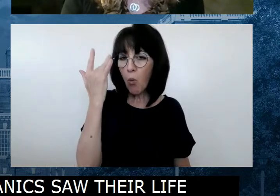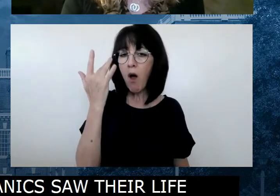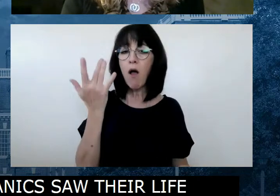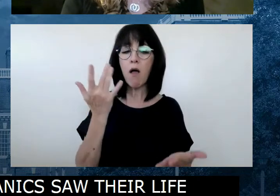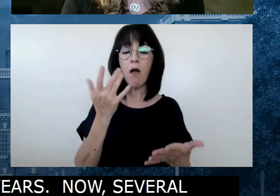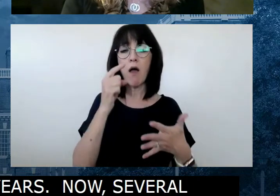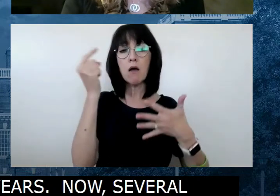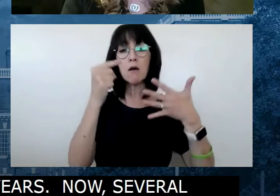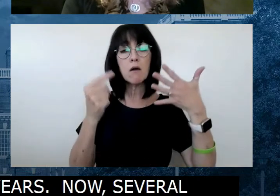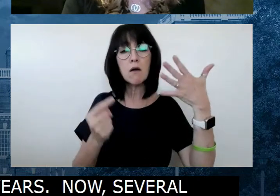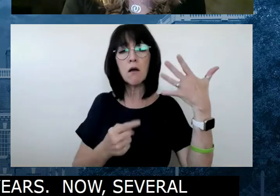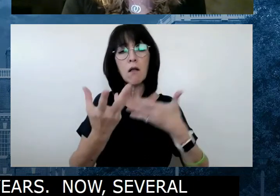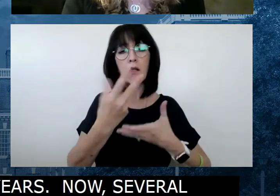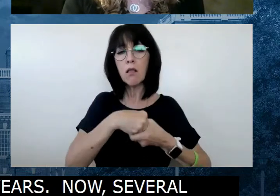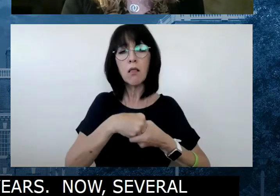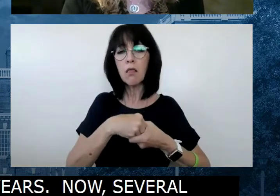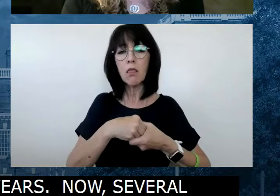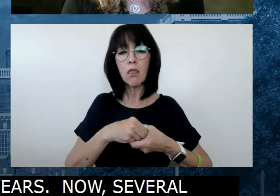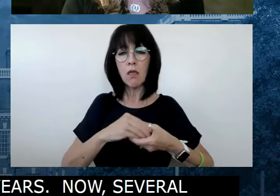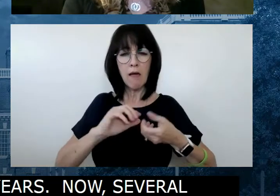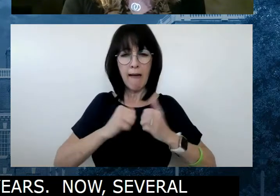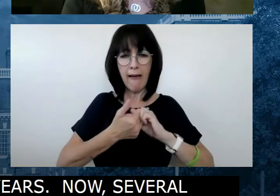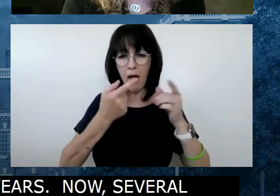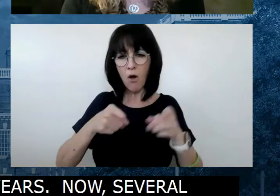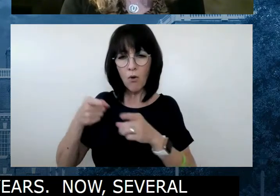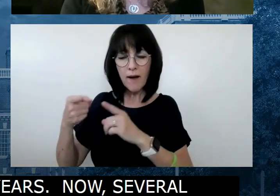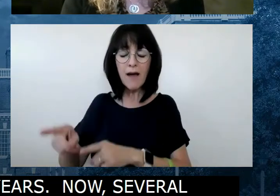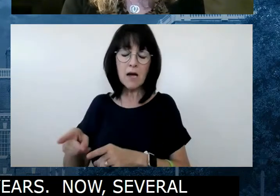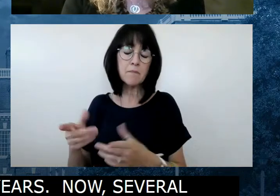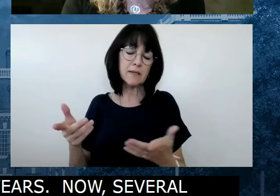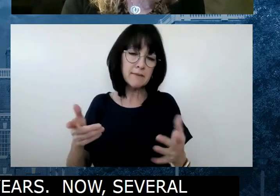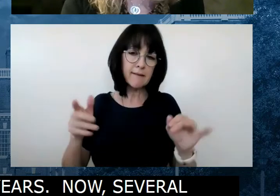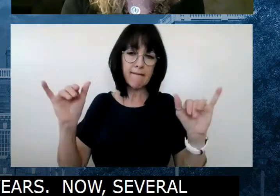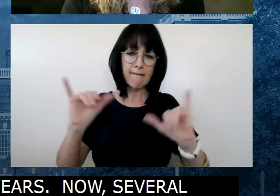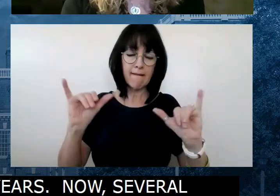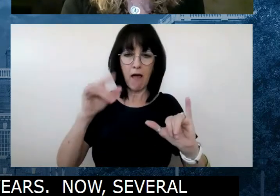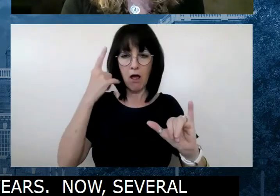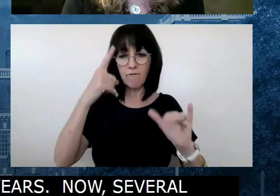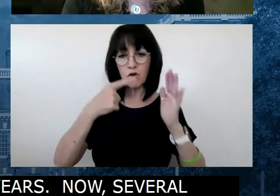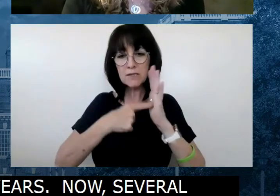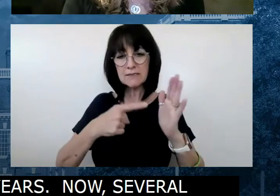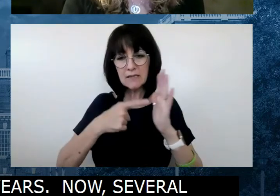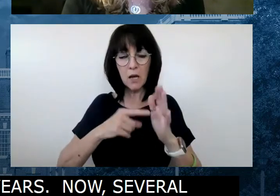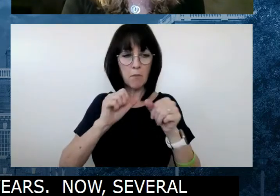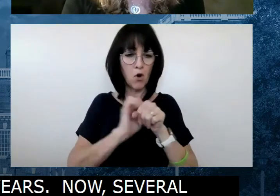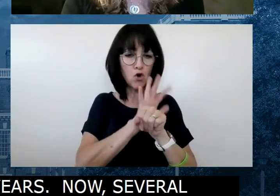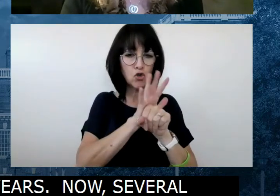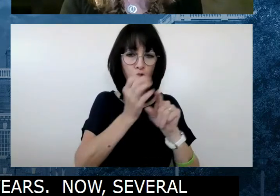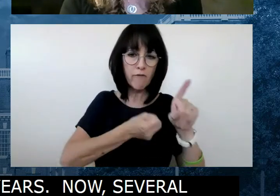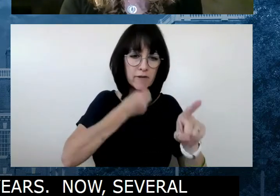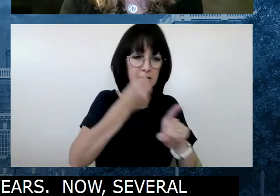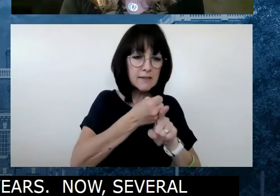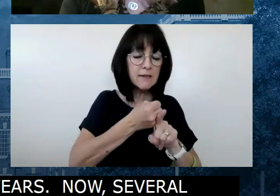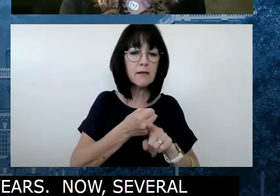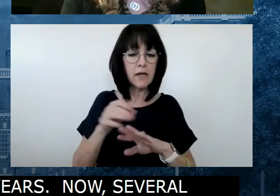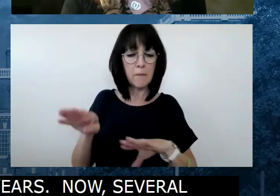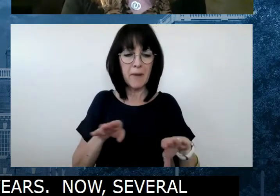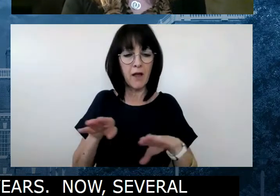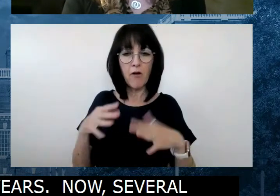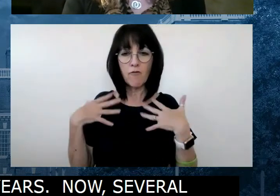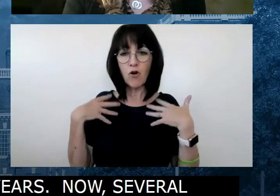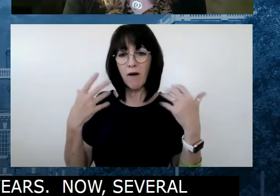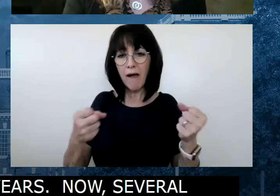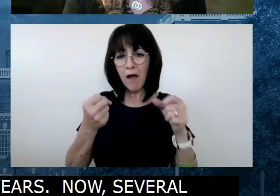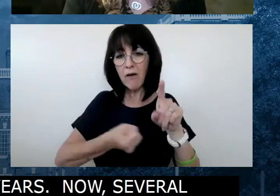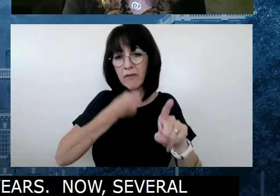COVID-related deaths, disruption in healthcare, disruptions in chronic disease management, and behavioral health impacts, where